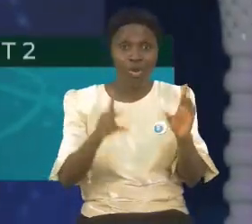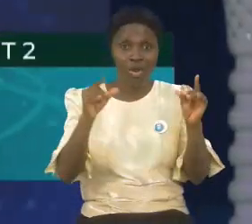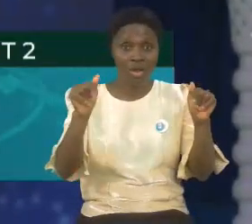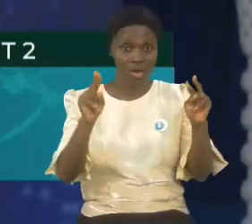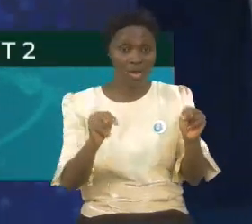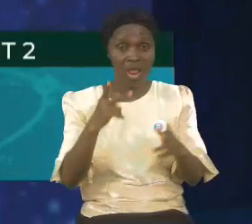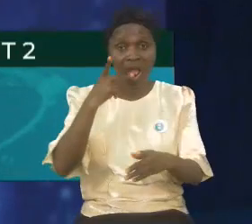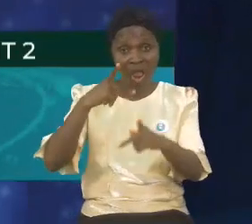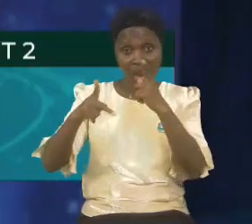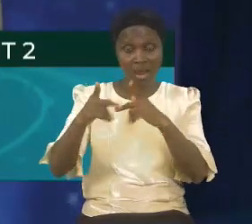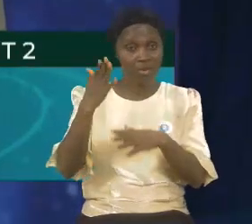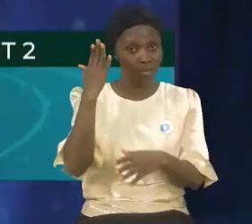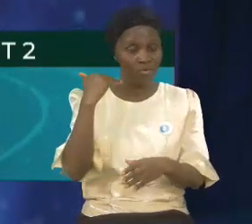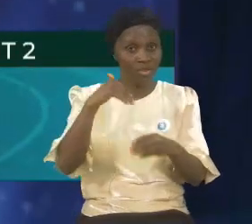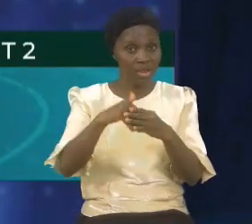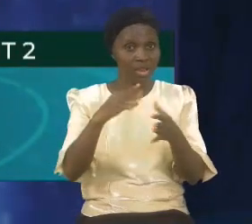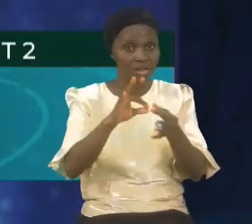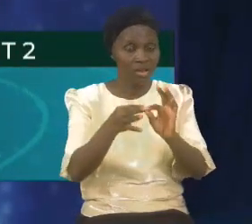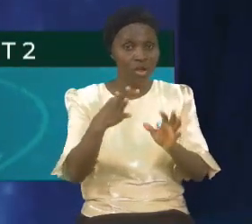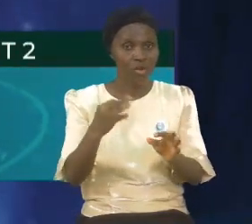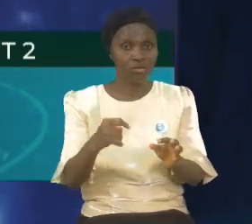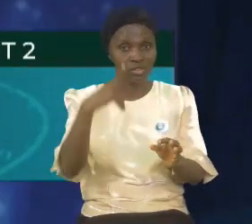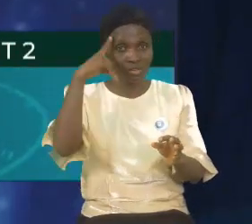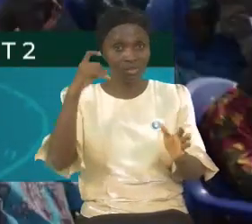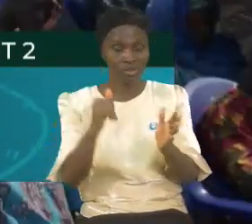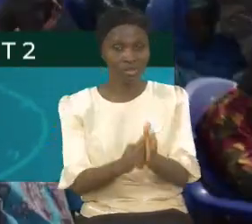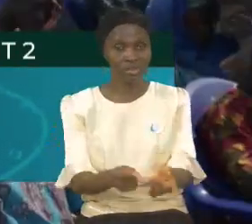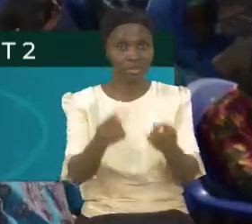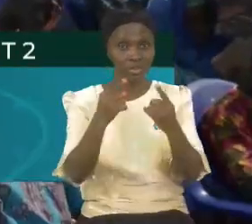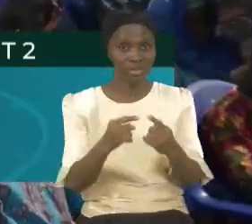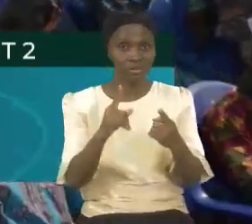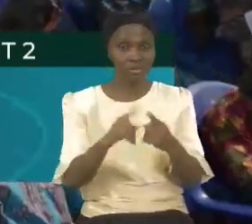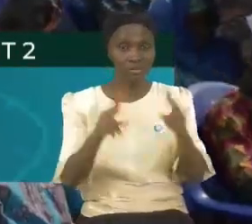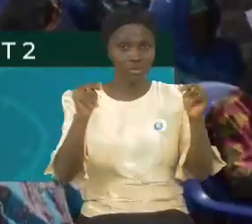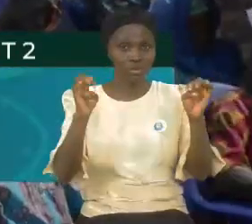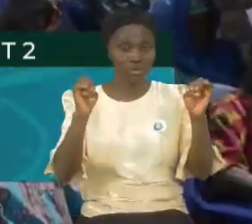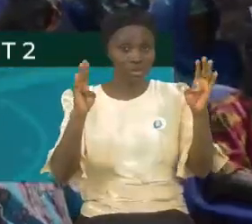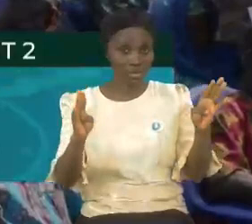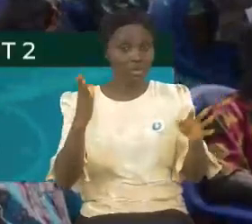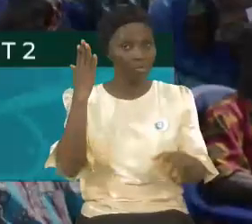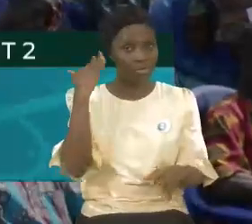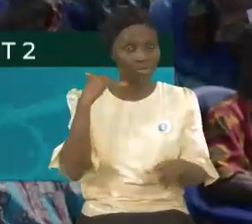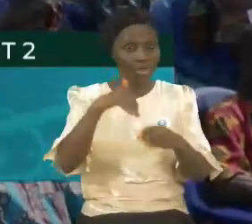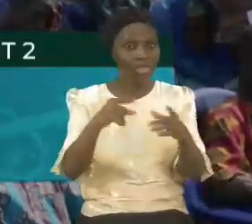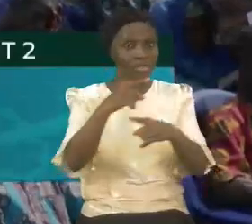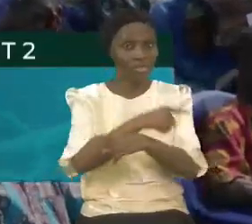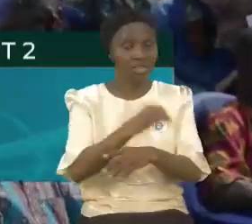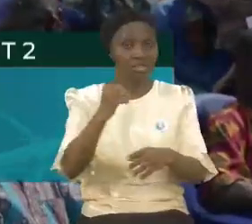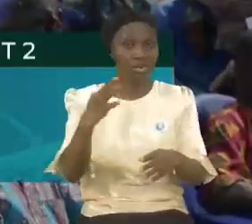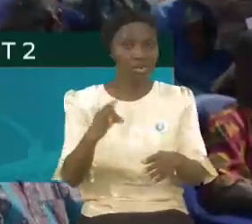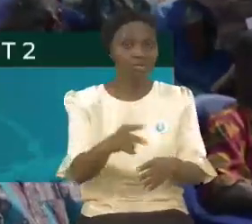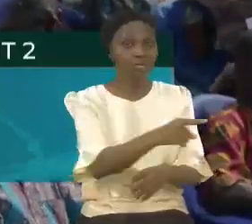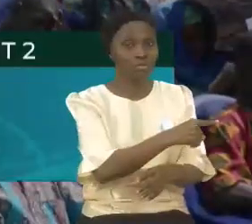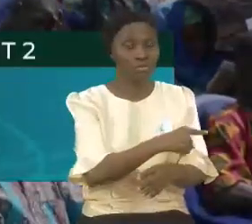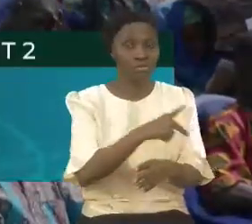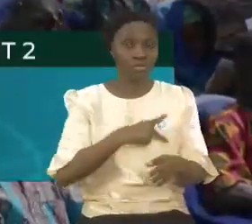the interpretation of the dream that came unto Nebuchadnezzar. And in the days of those kings, in the